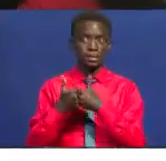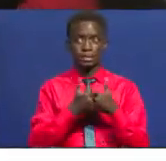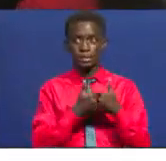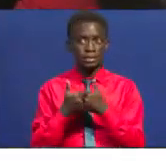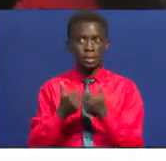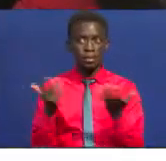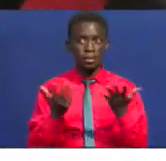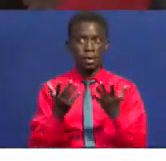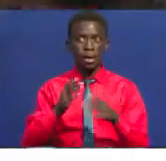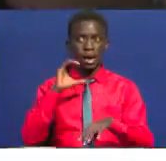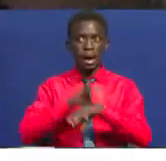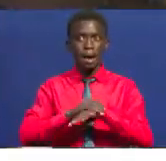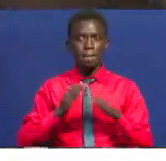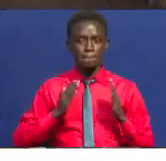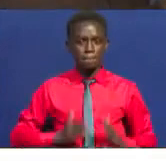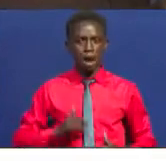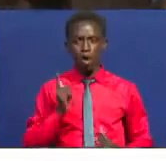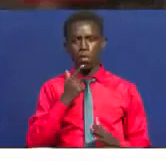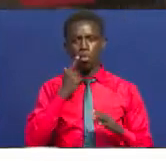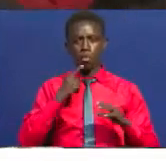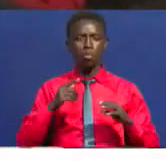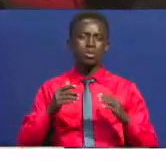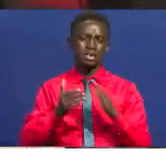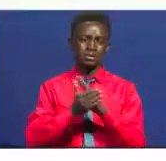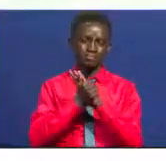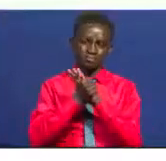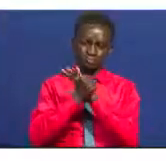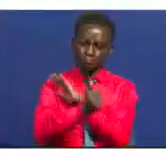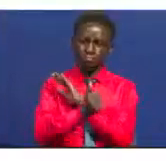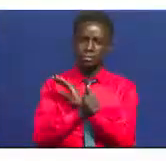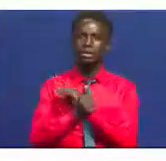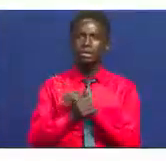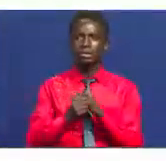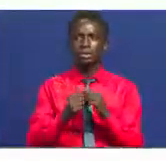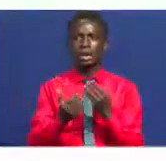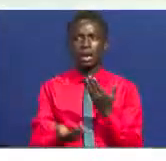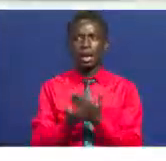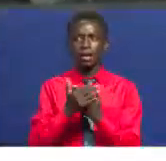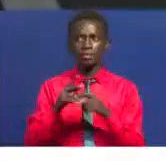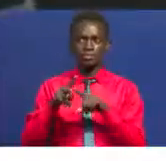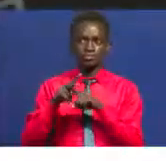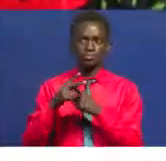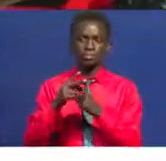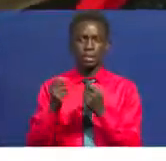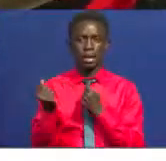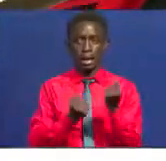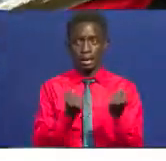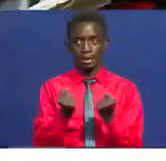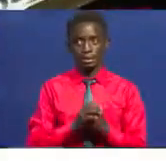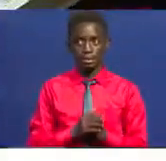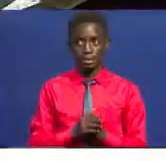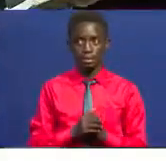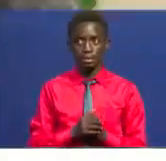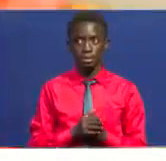someone competent enough to fix the car for him,